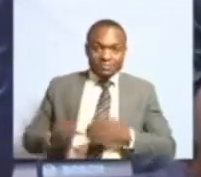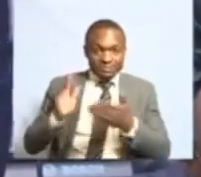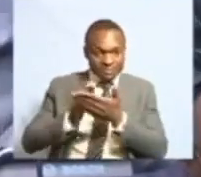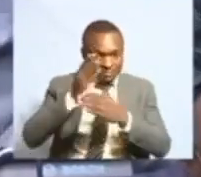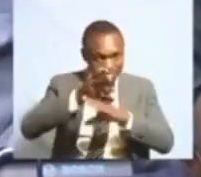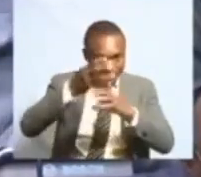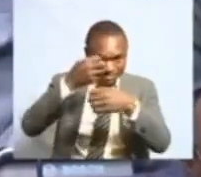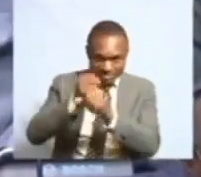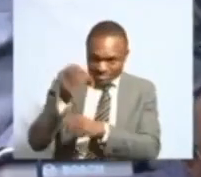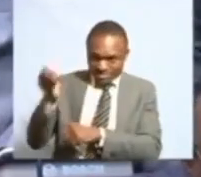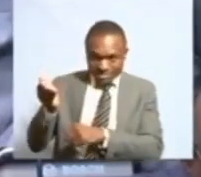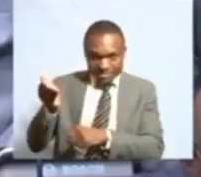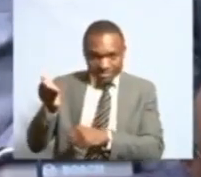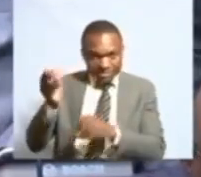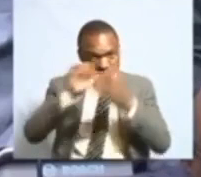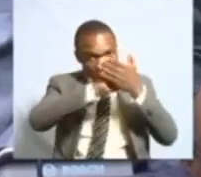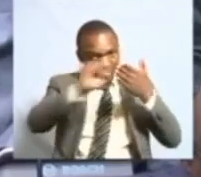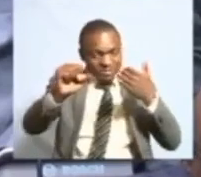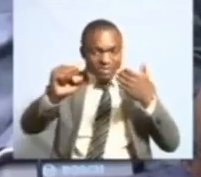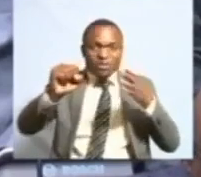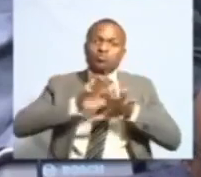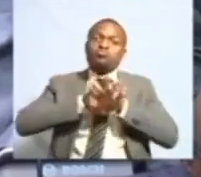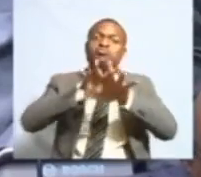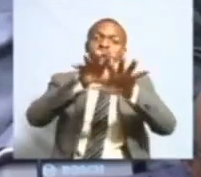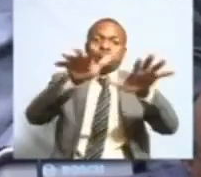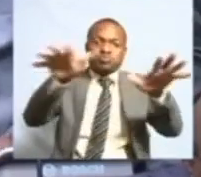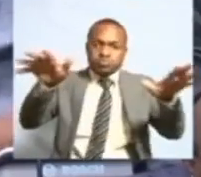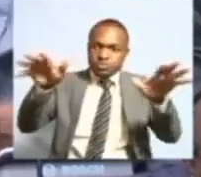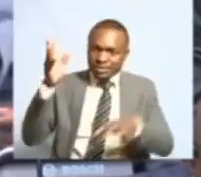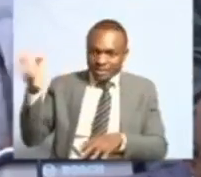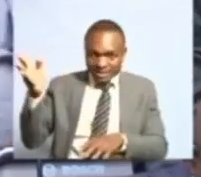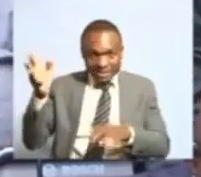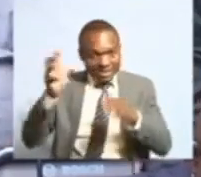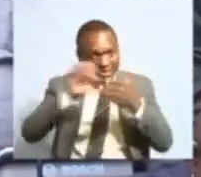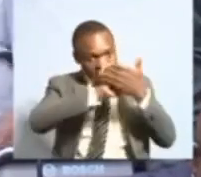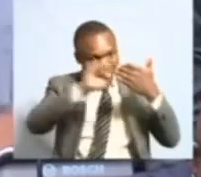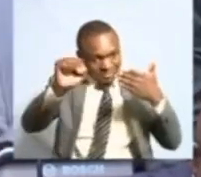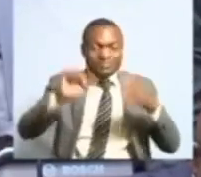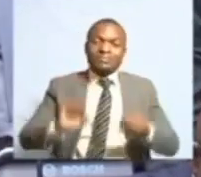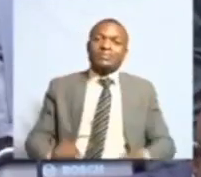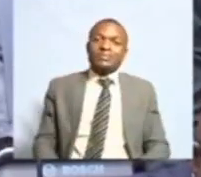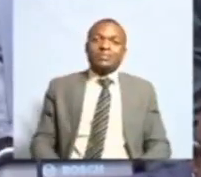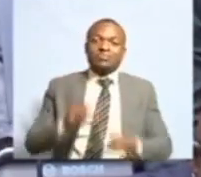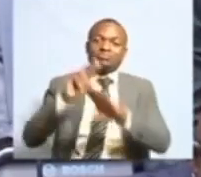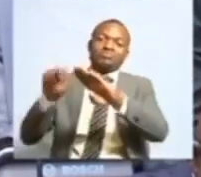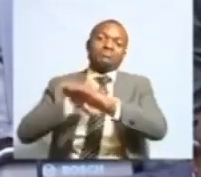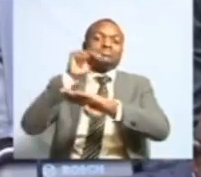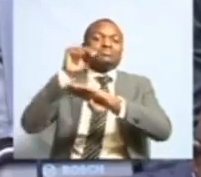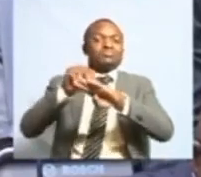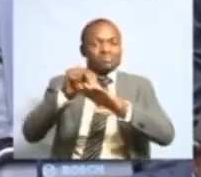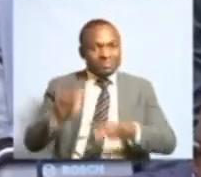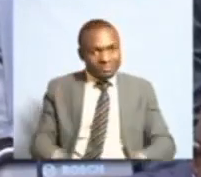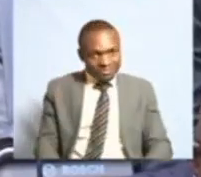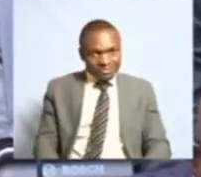after making that statement, circulated that statement to the nation,